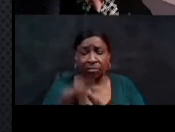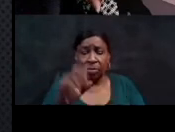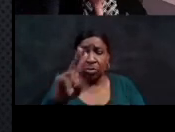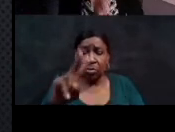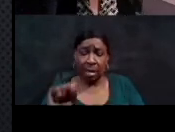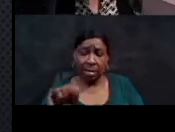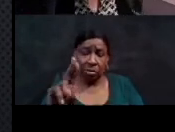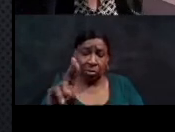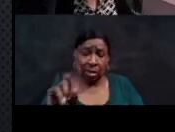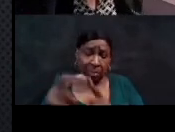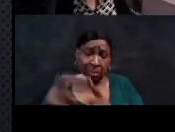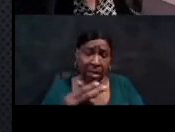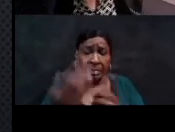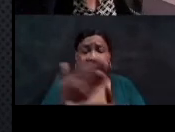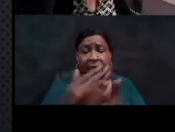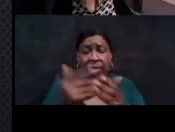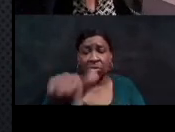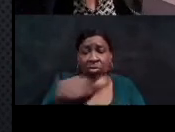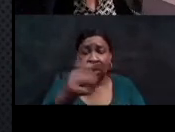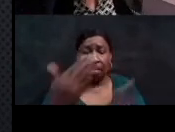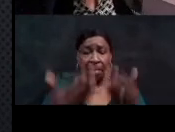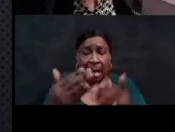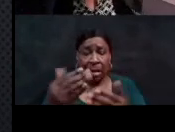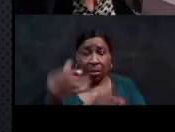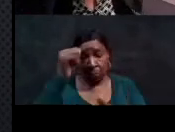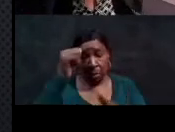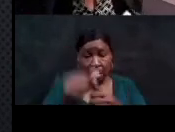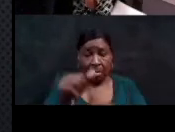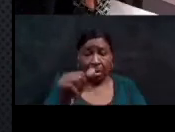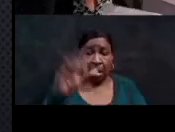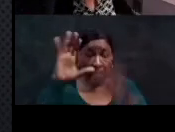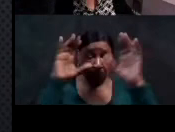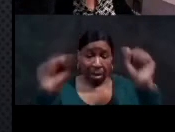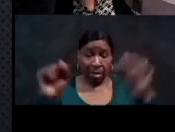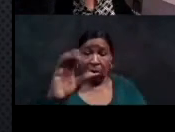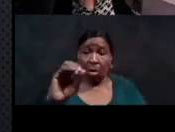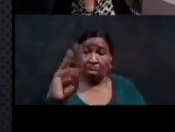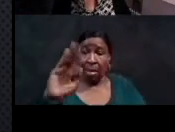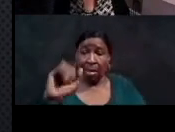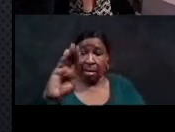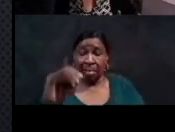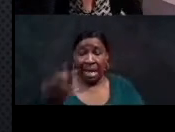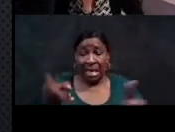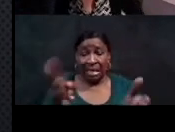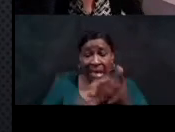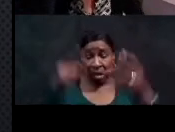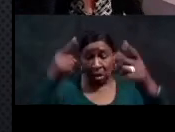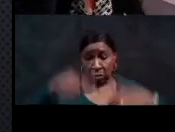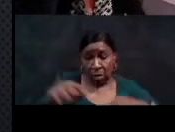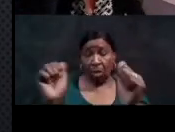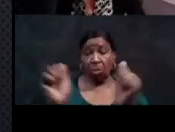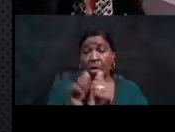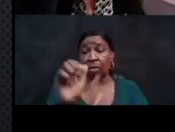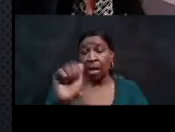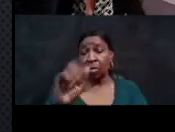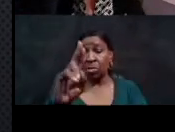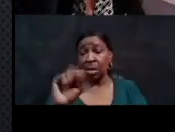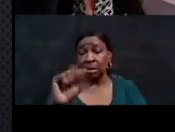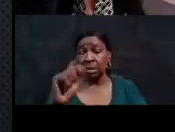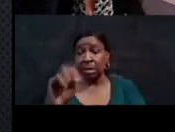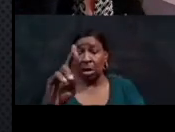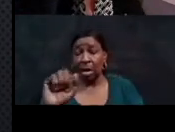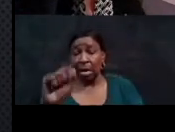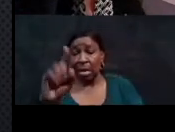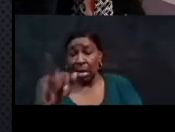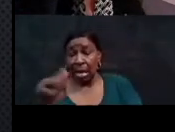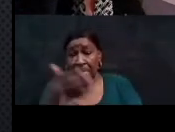you might remember that President Obama signed one of these deals with Australia right before he left office. Trump then came into